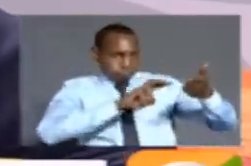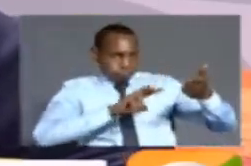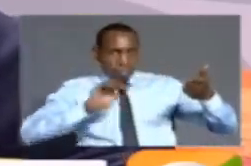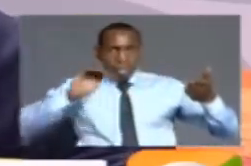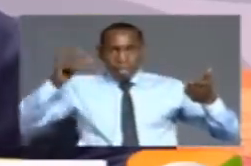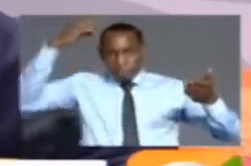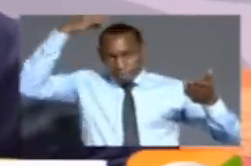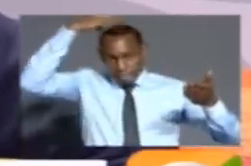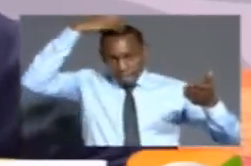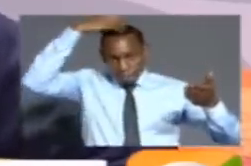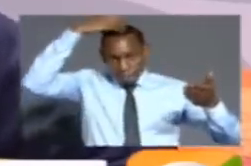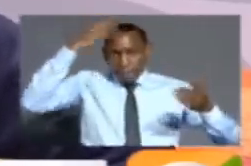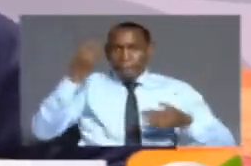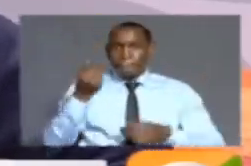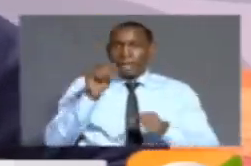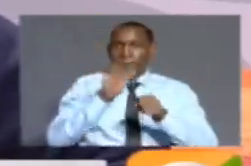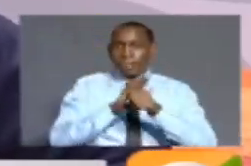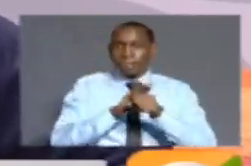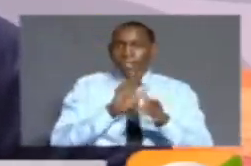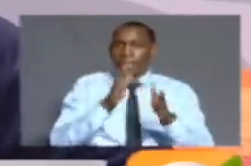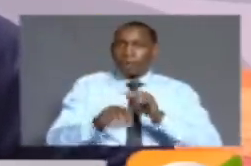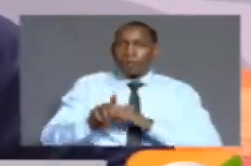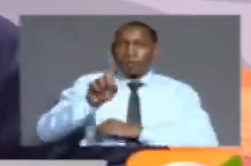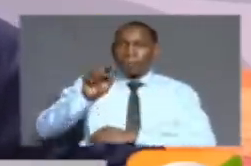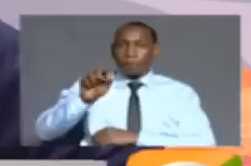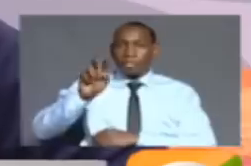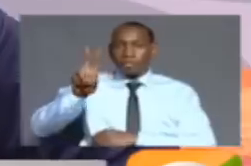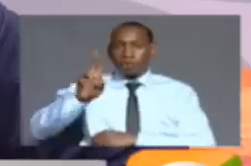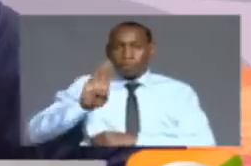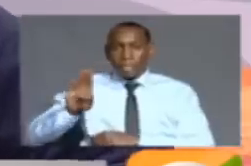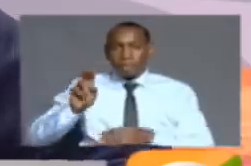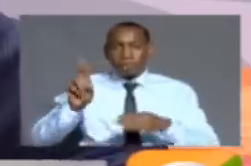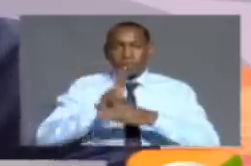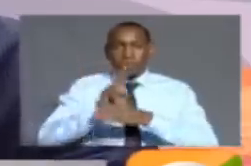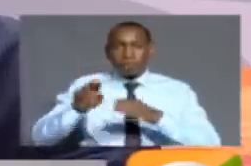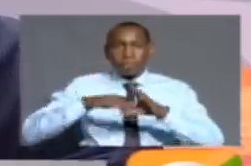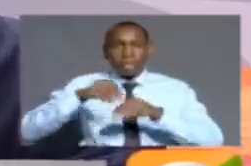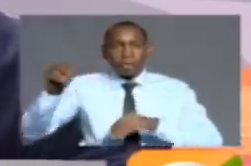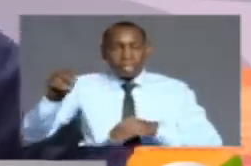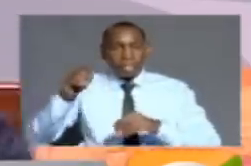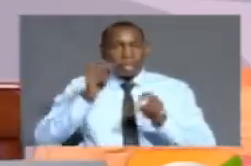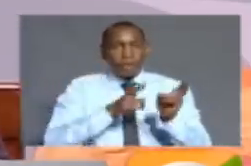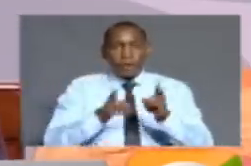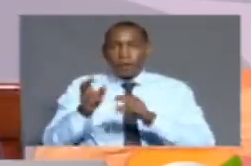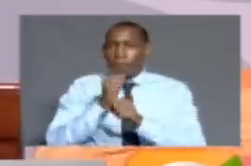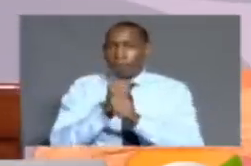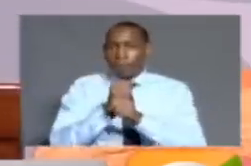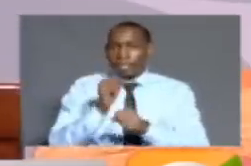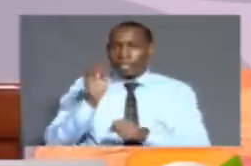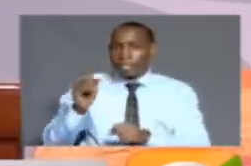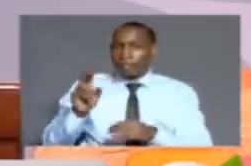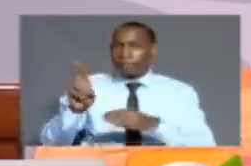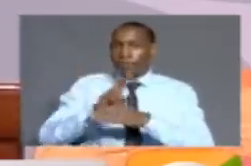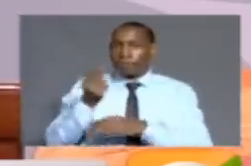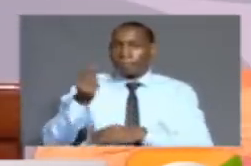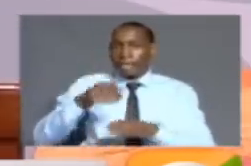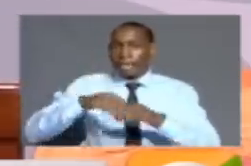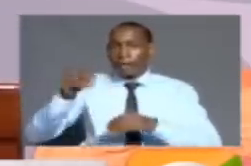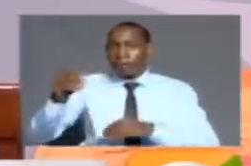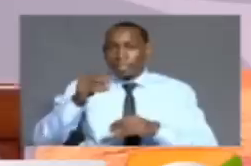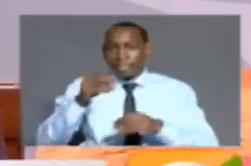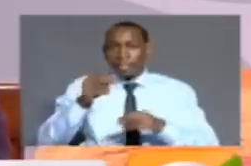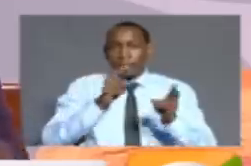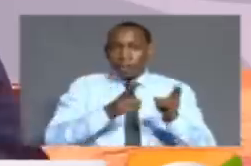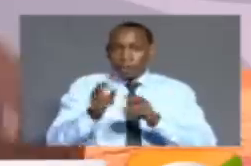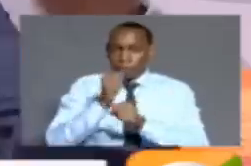there was a lot of money, almost 1.2 billion, which was spent outside IFMIS. So if you spend money out of outside IFMIS, there's